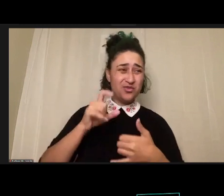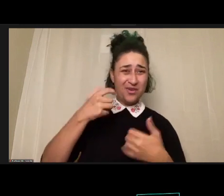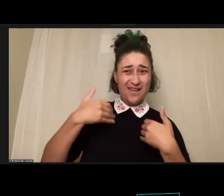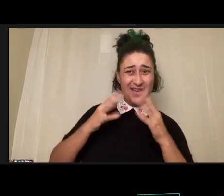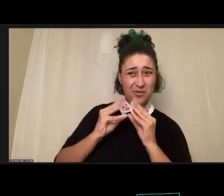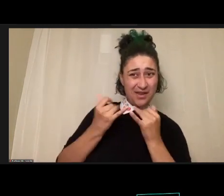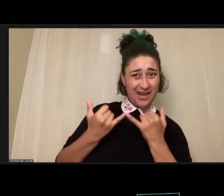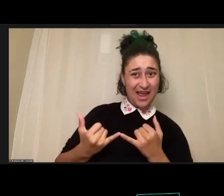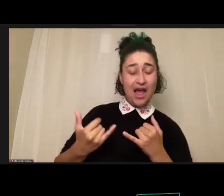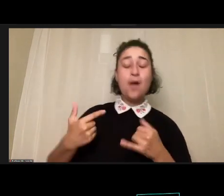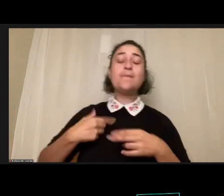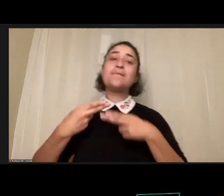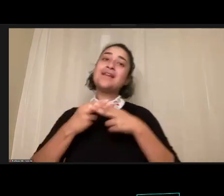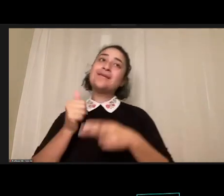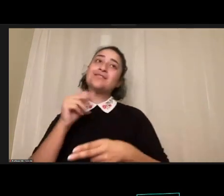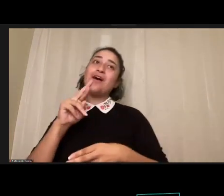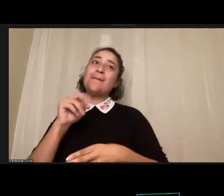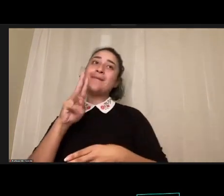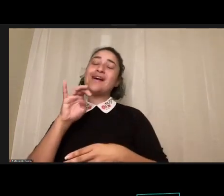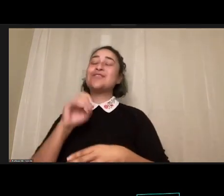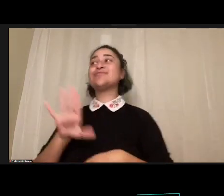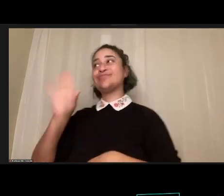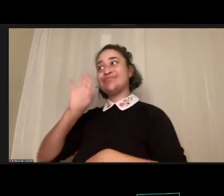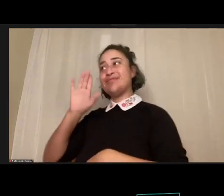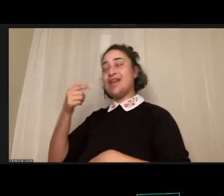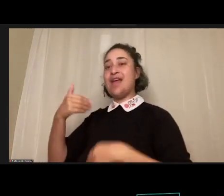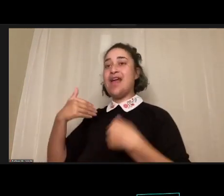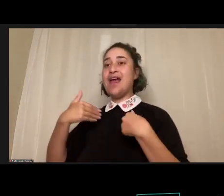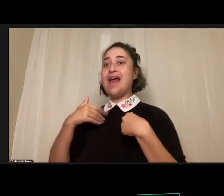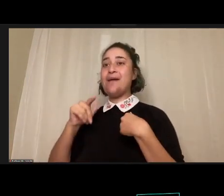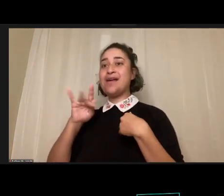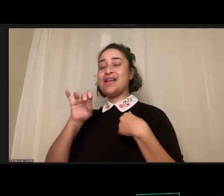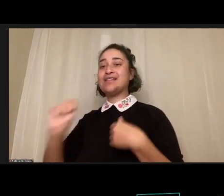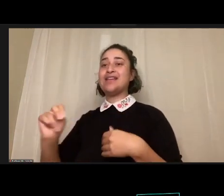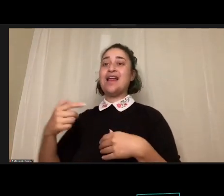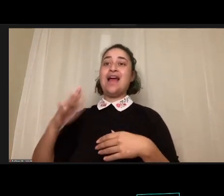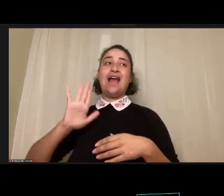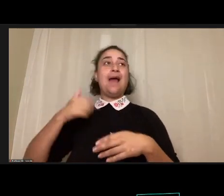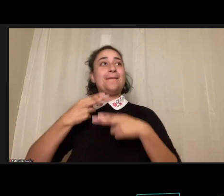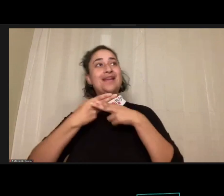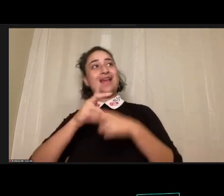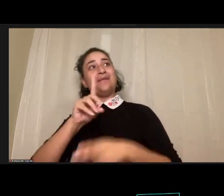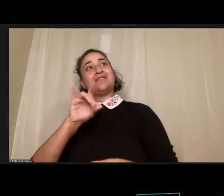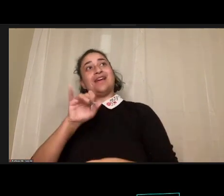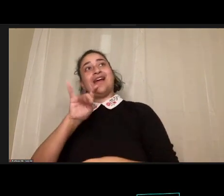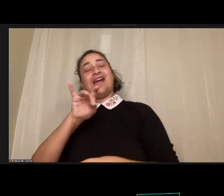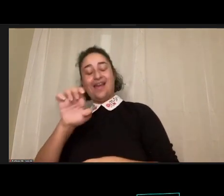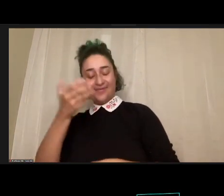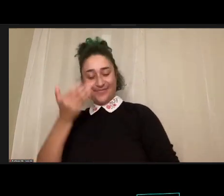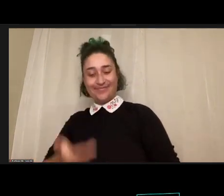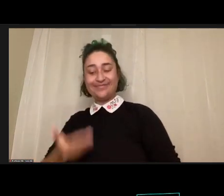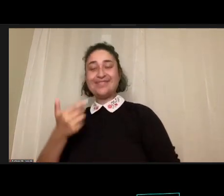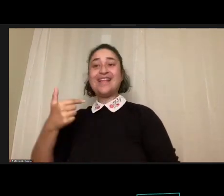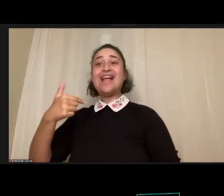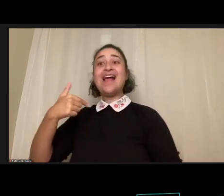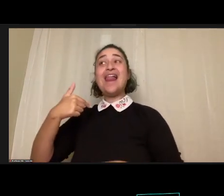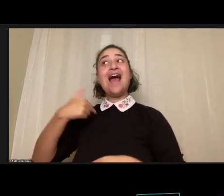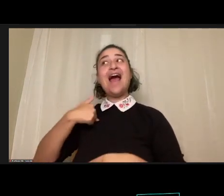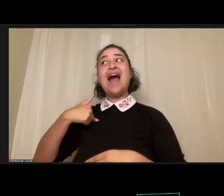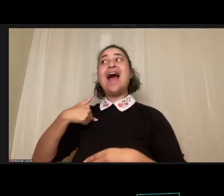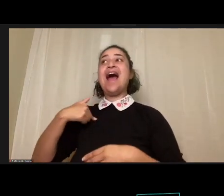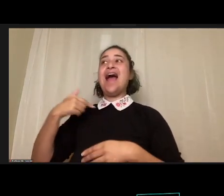Armando. Hi, Armando. And I admit I'm a Latin. Hi, my name is Diane. Hi, Diane. And I'm a recovering